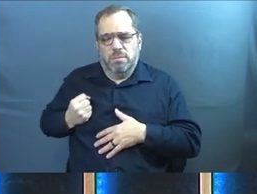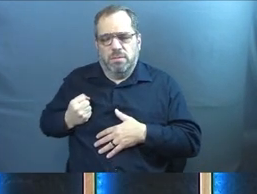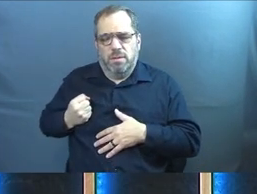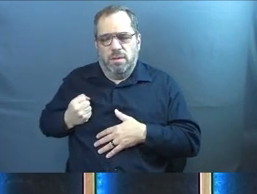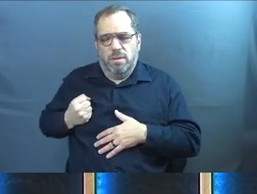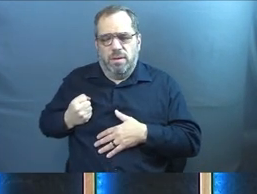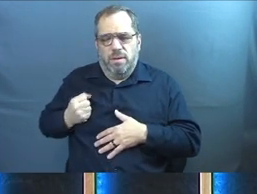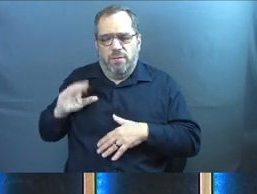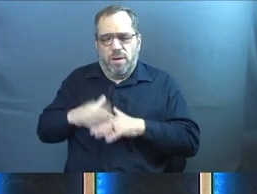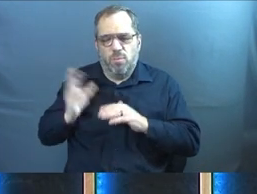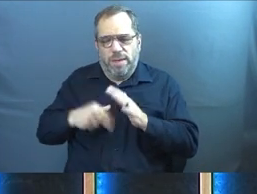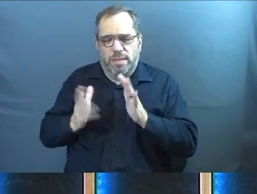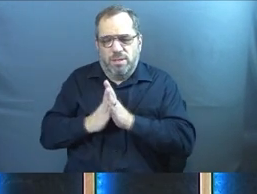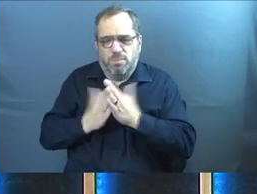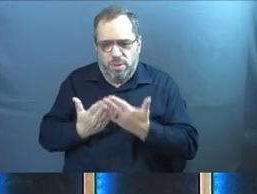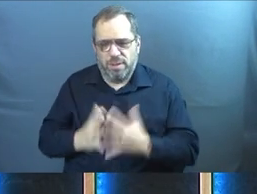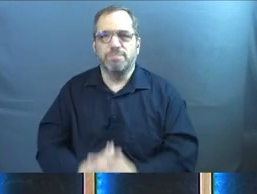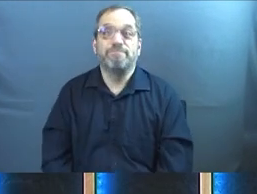from reading this little book."